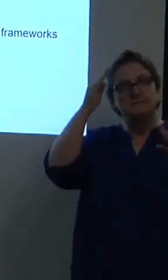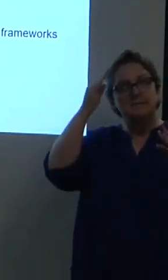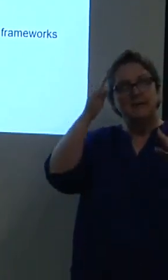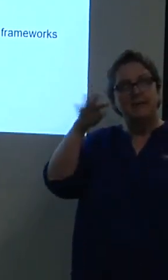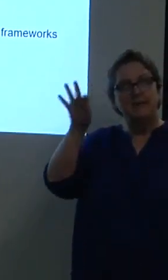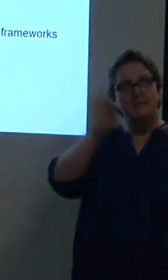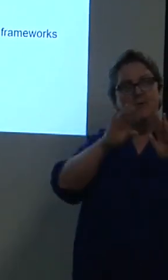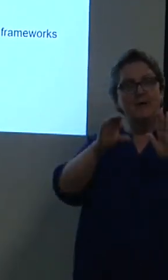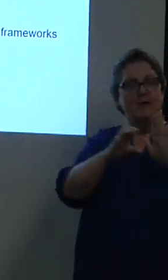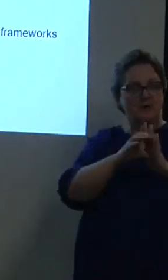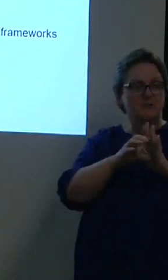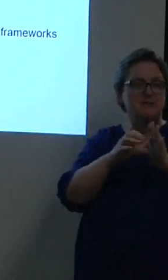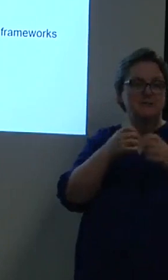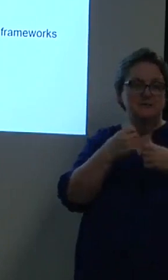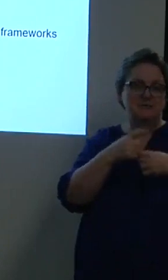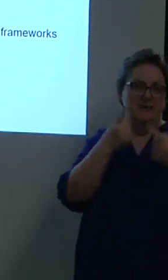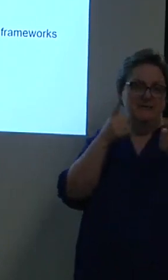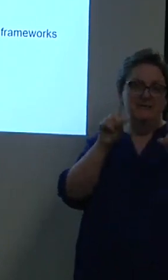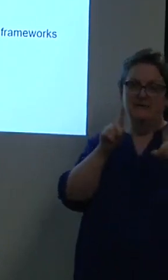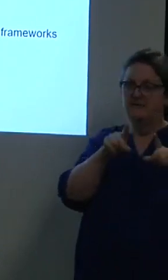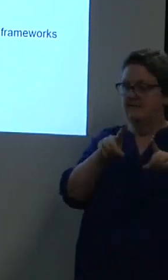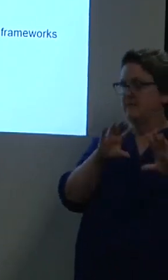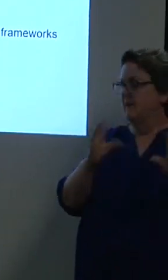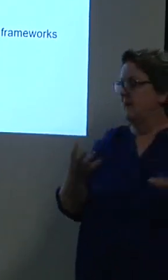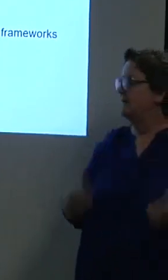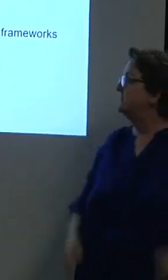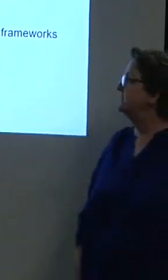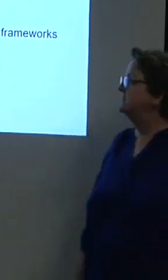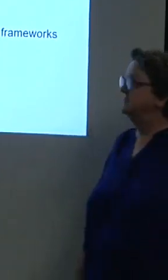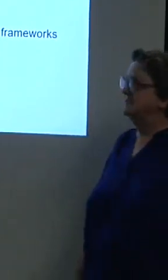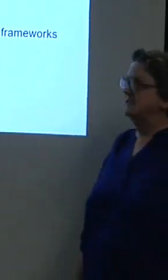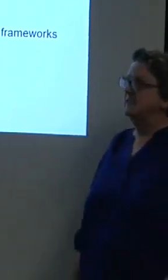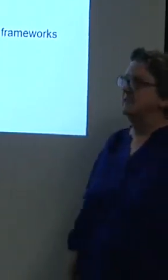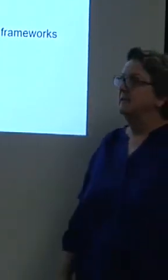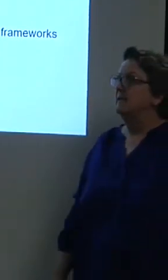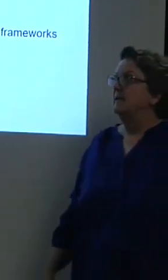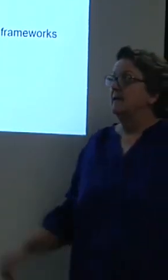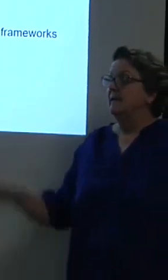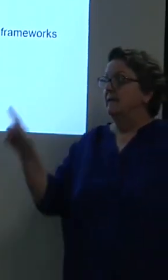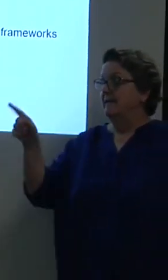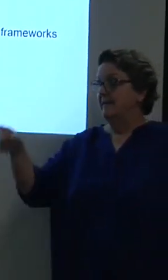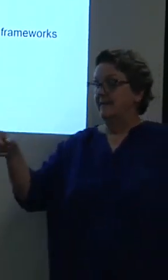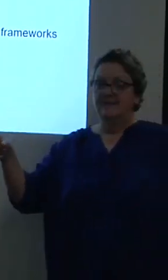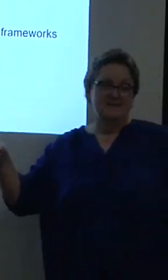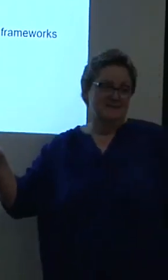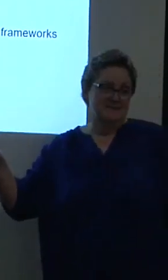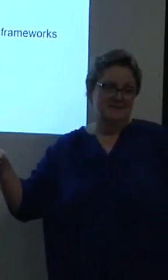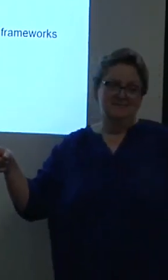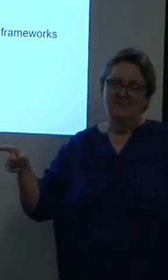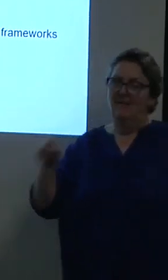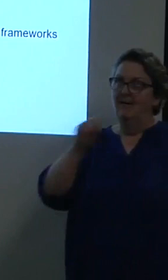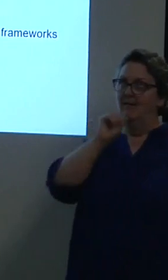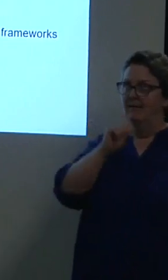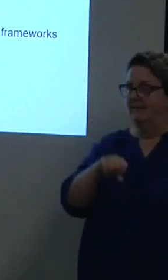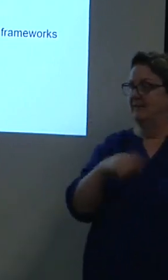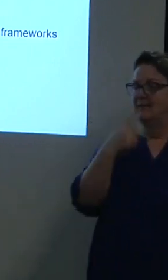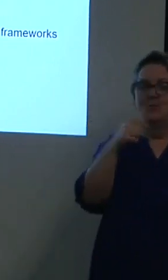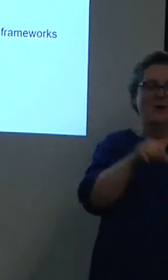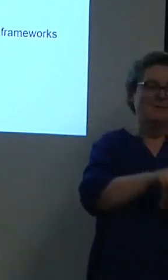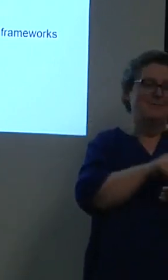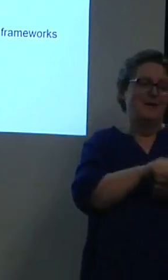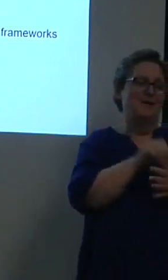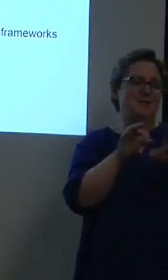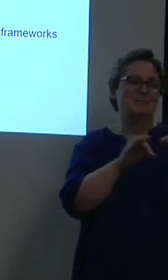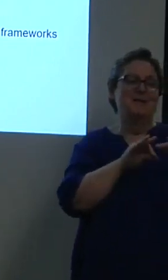doing this effectively in class. There's one that I really like for us as teachers, which this one is specifically a one-pager